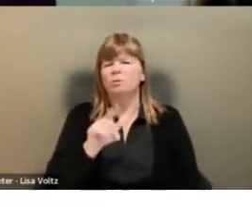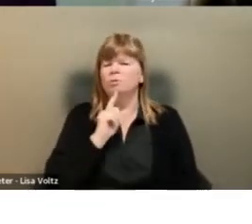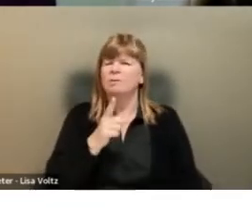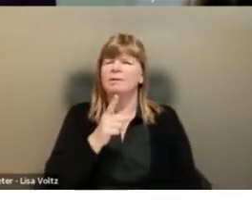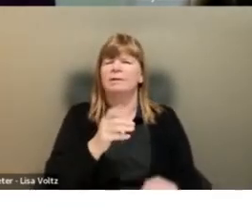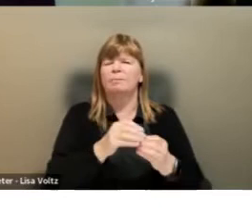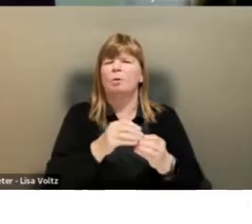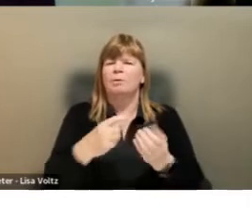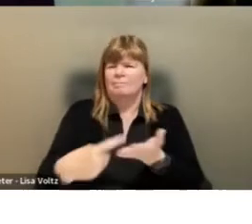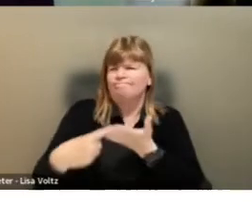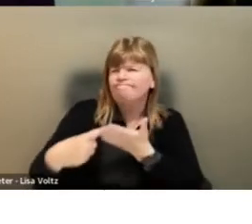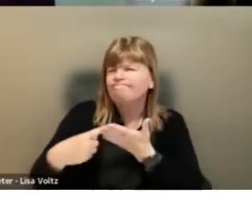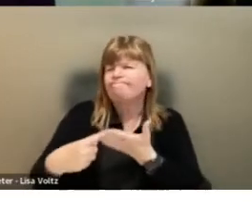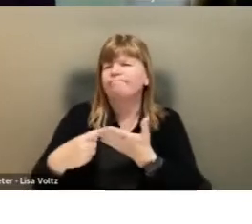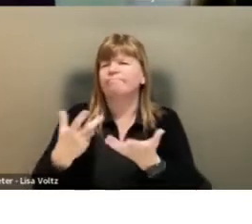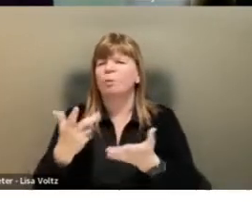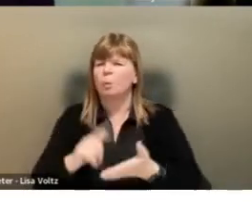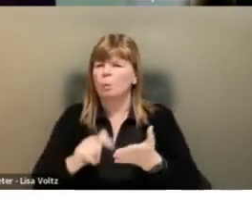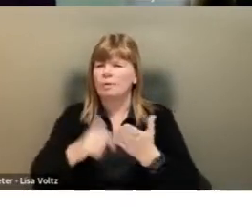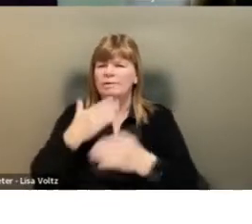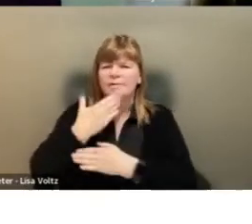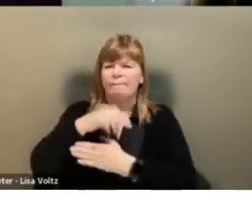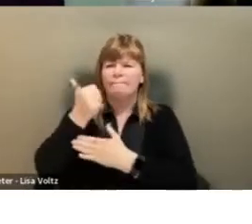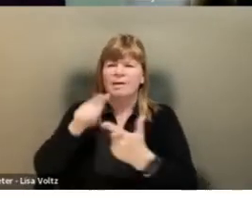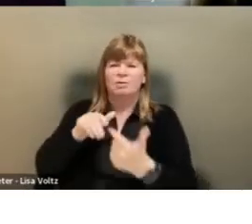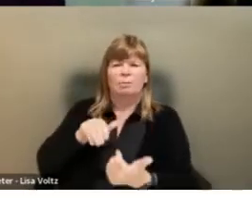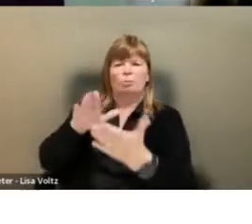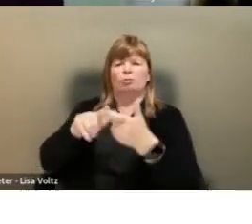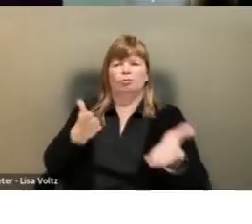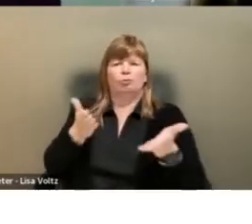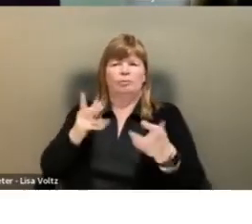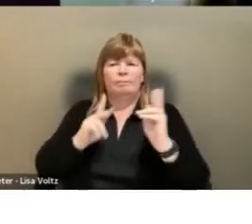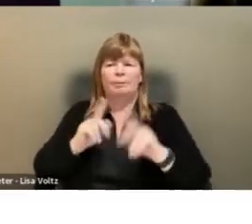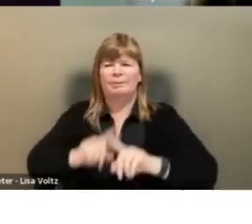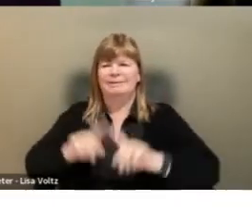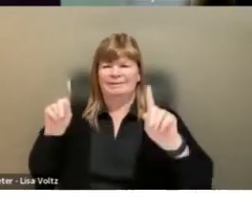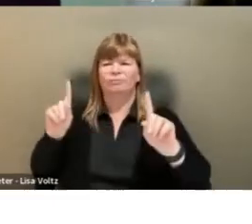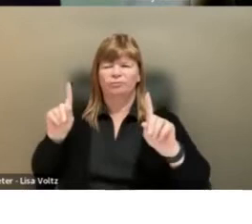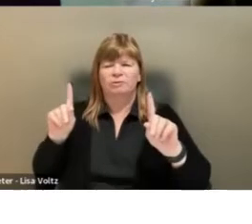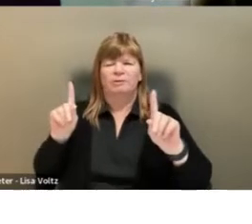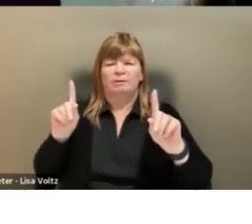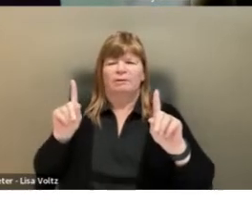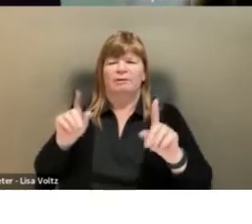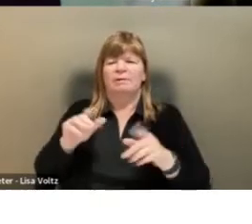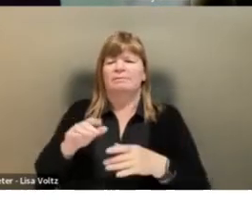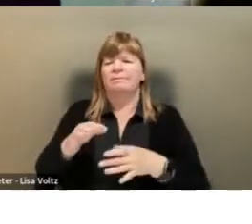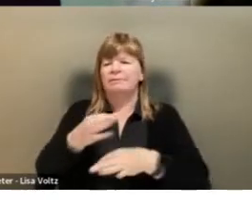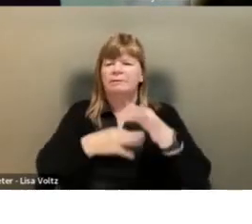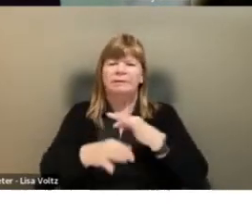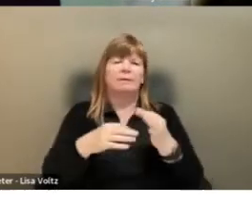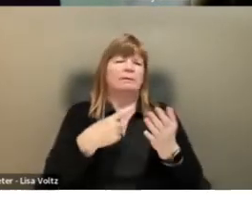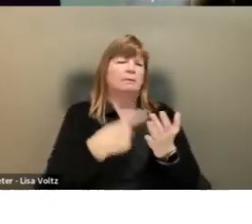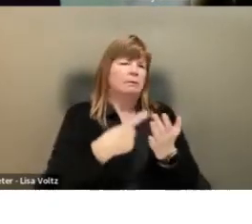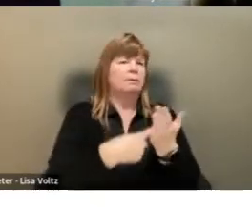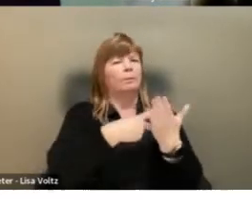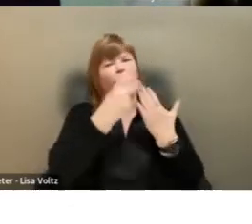to conversations about what is the best way to serve people in a different way, instead of talking about programs